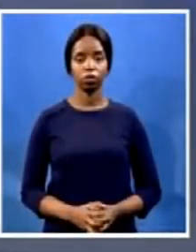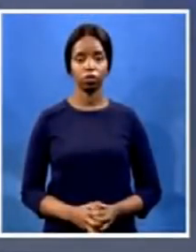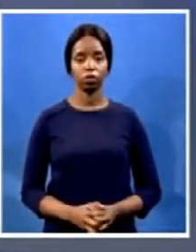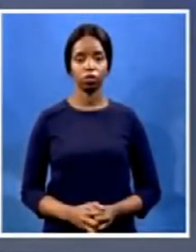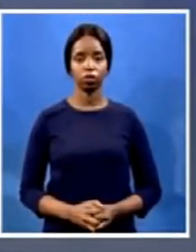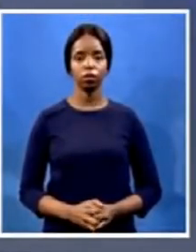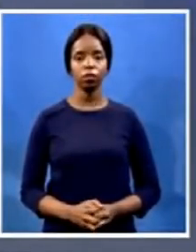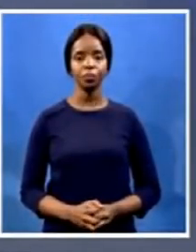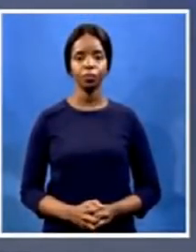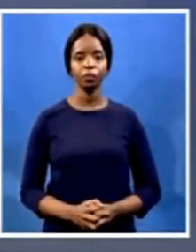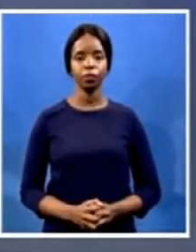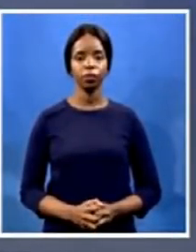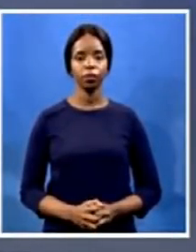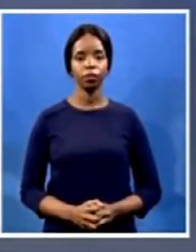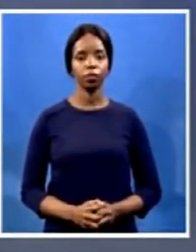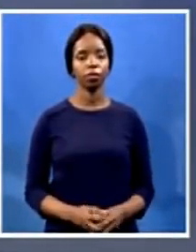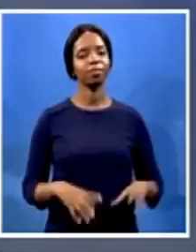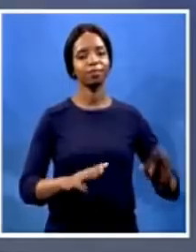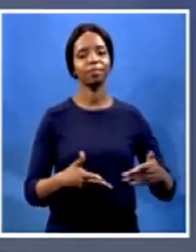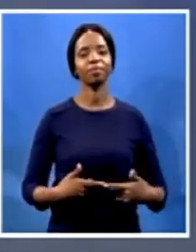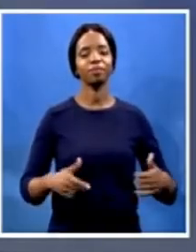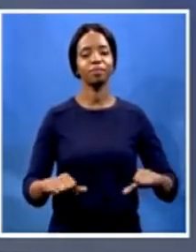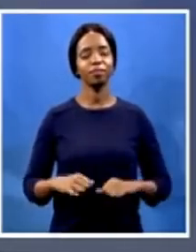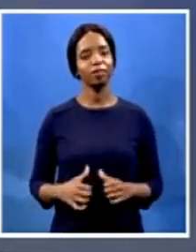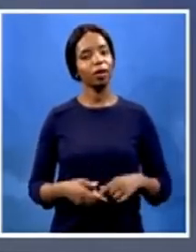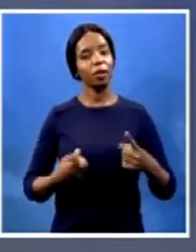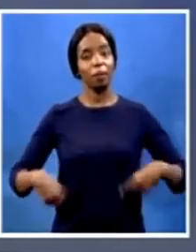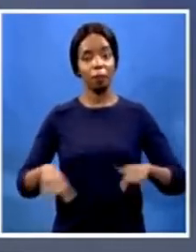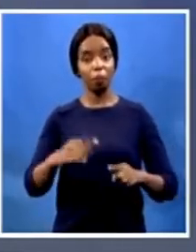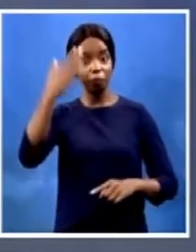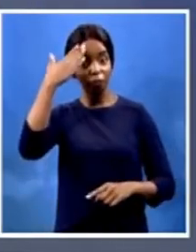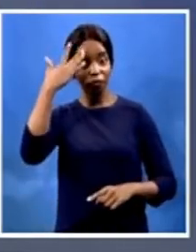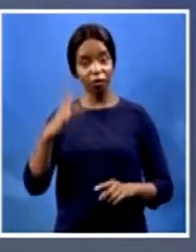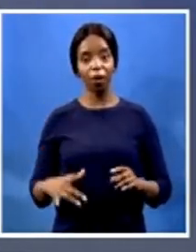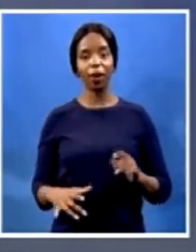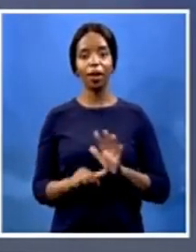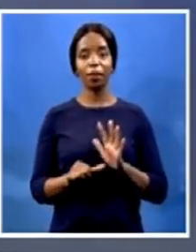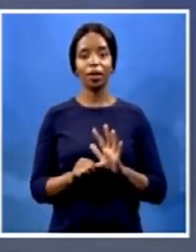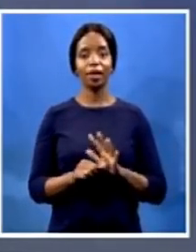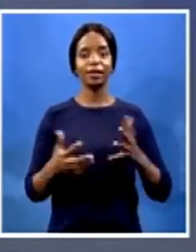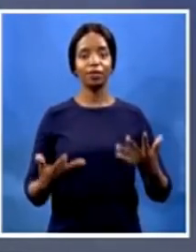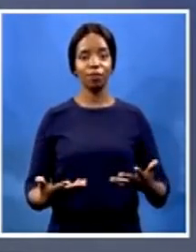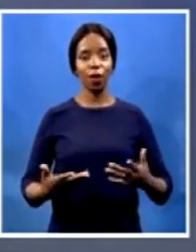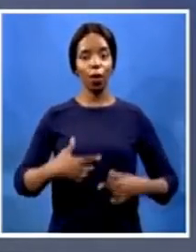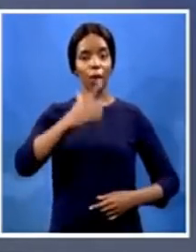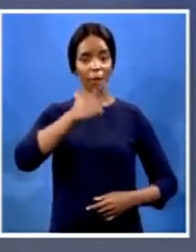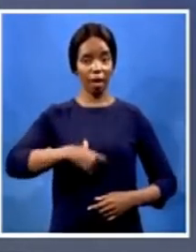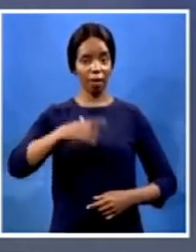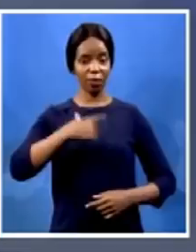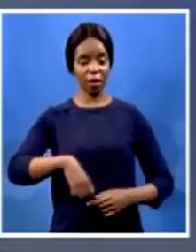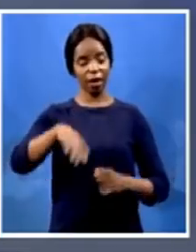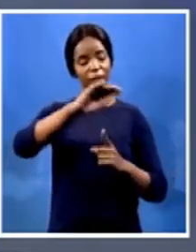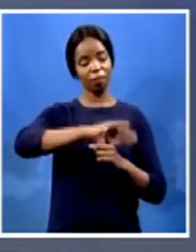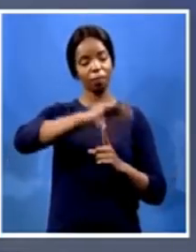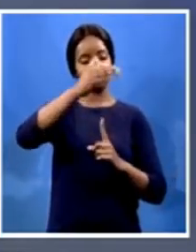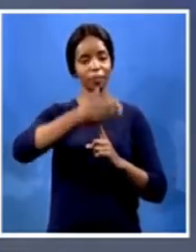Welcome back. Well, we know about the importance of PPEs, personal protective equipment, especially for our heroes on